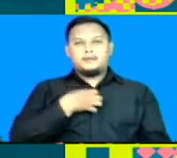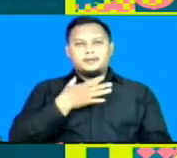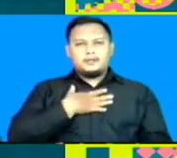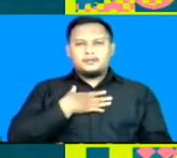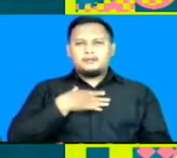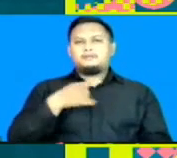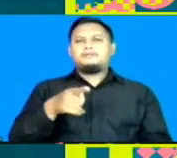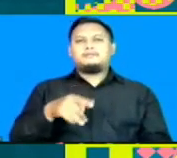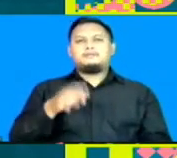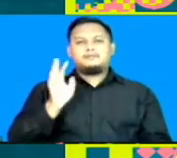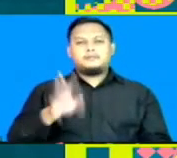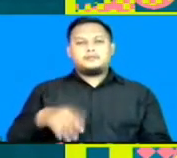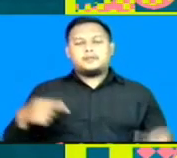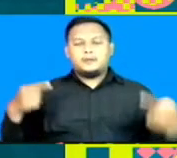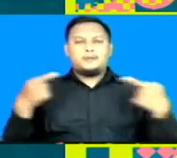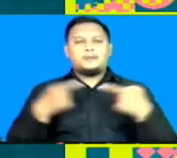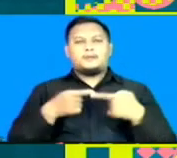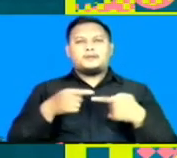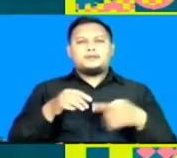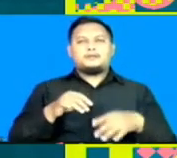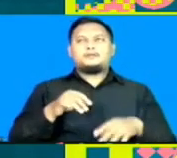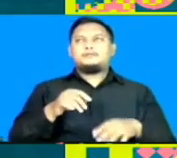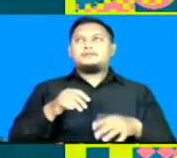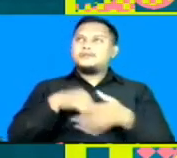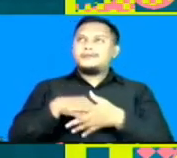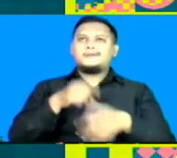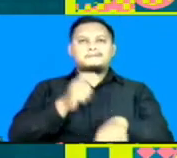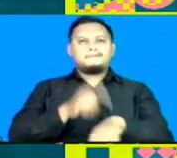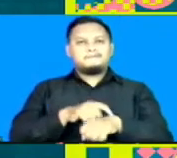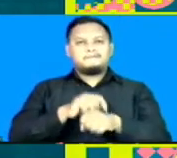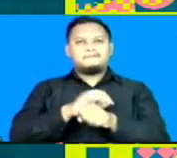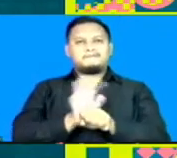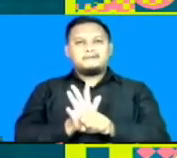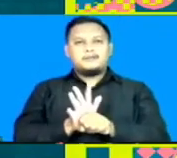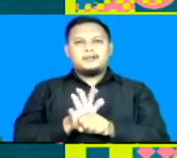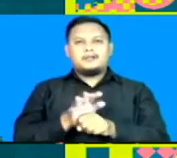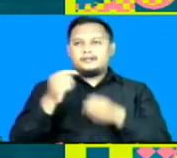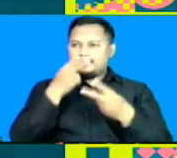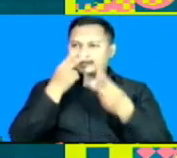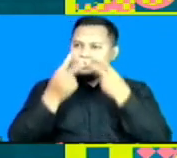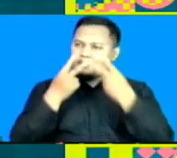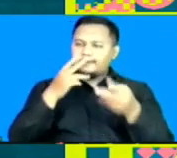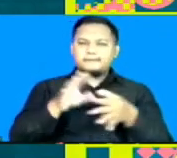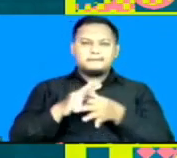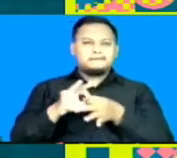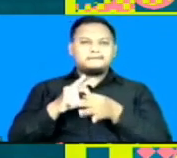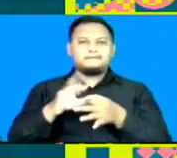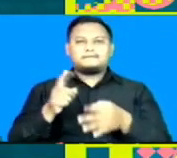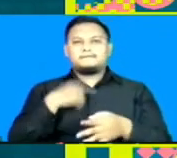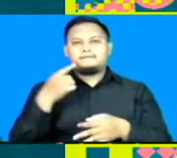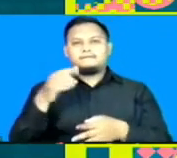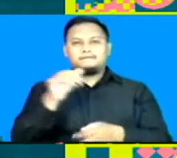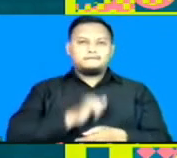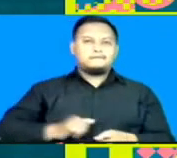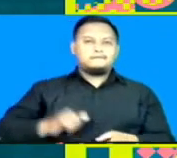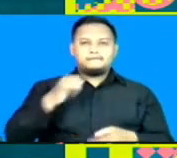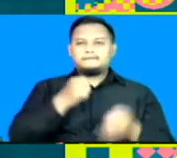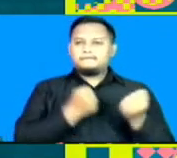we saw our gotong royong values on how we support each other through the hard times. We bought